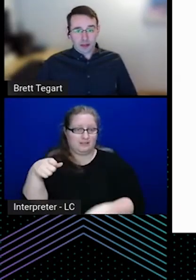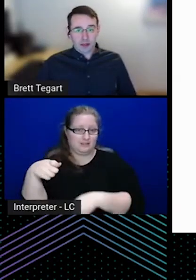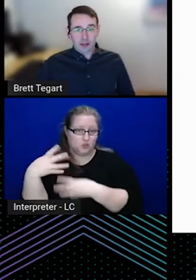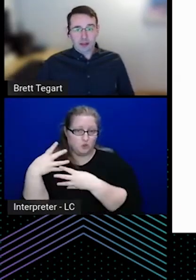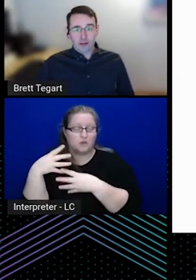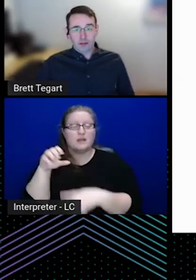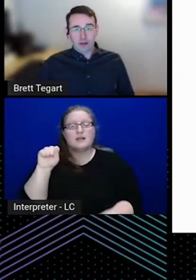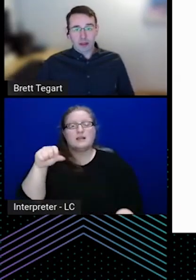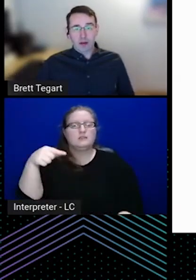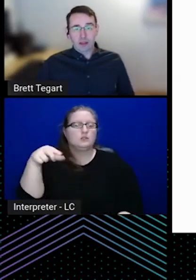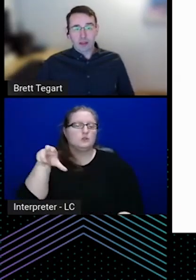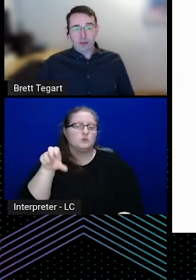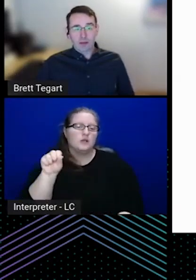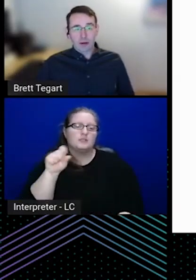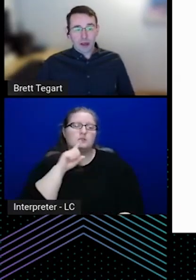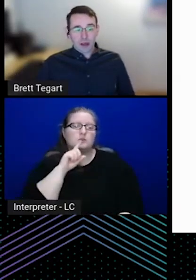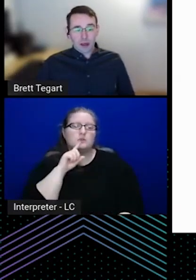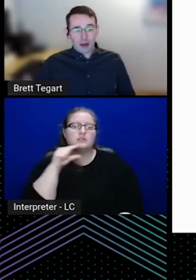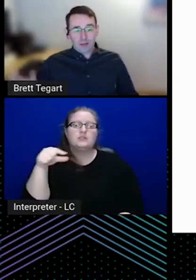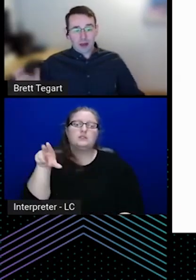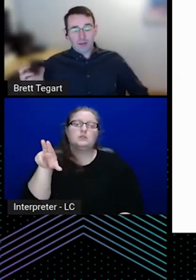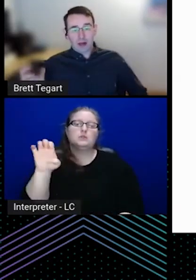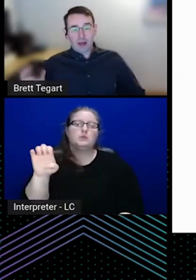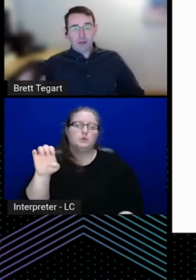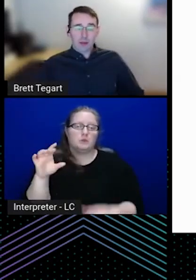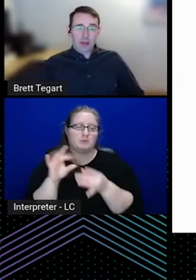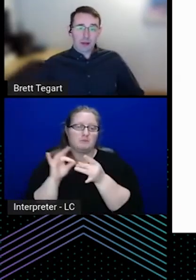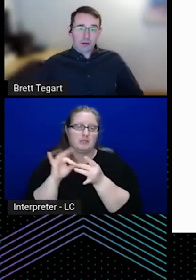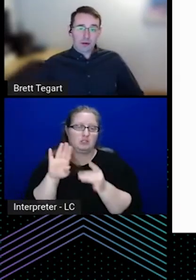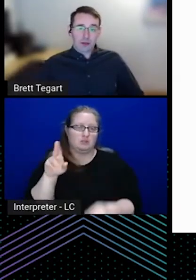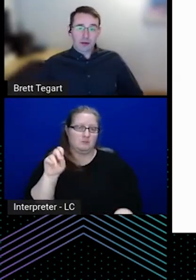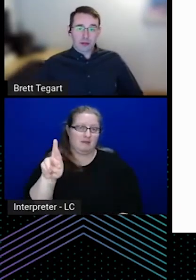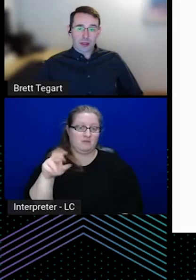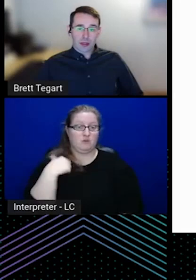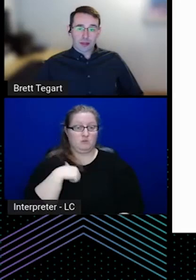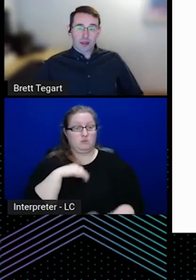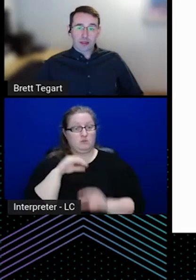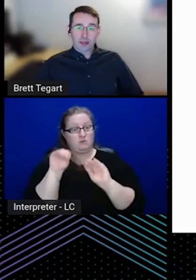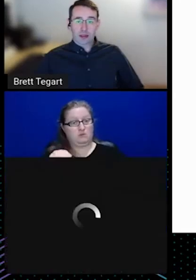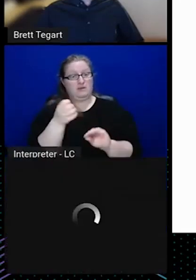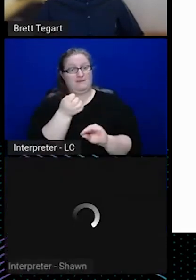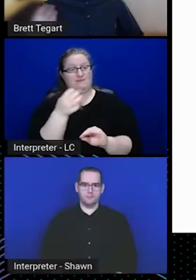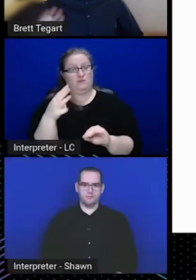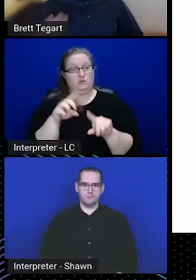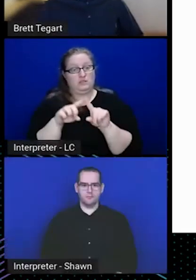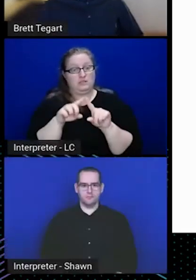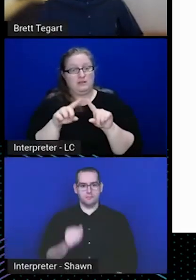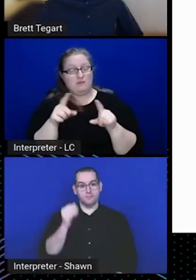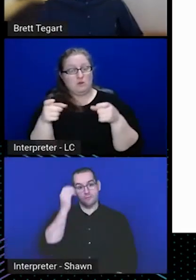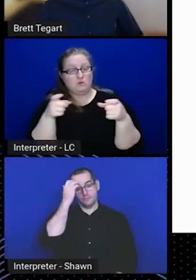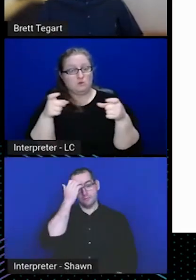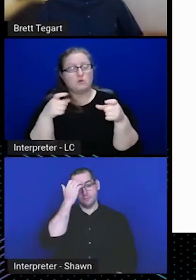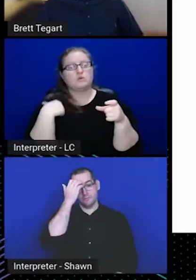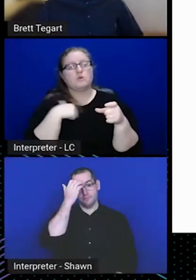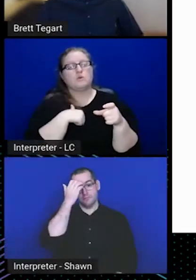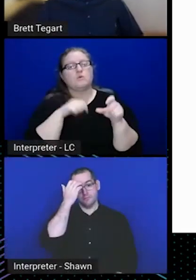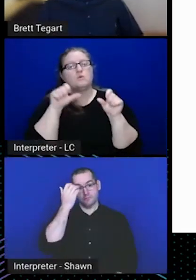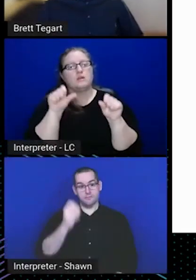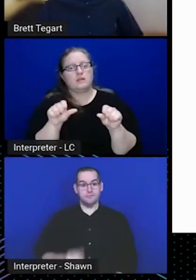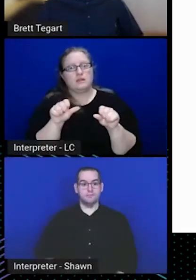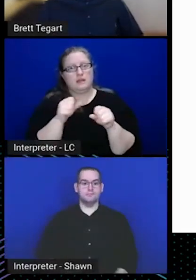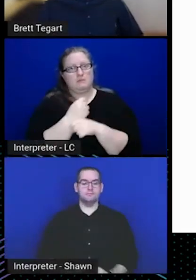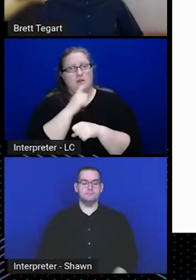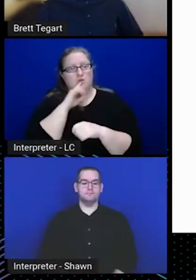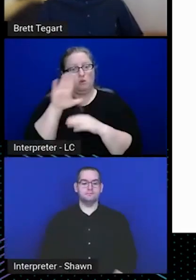just a queue message buffer. And by implementing a few controls at the design stage, we can ensure that the entire lifecycle is